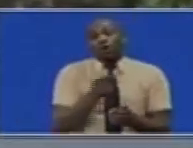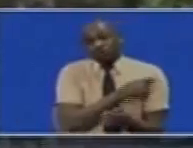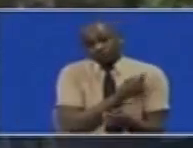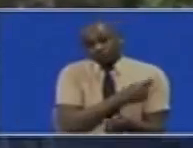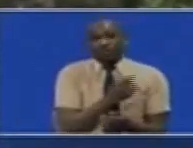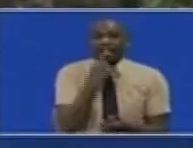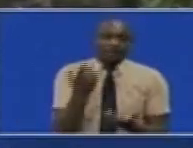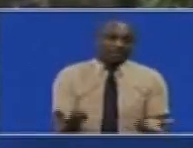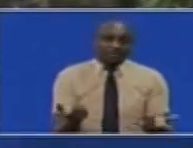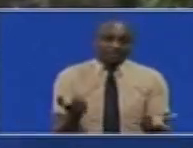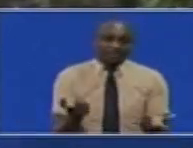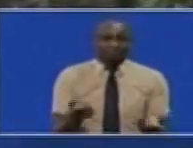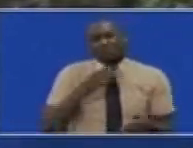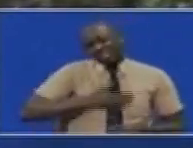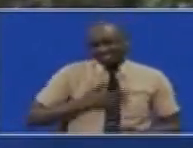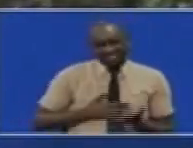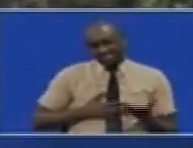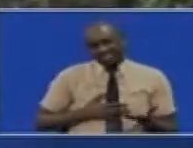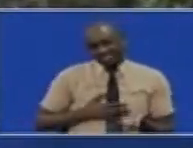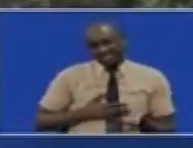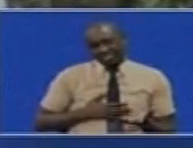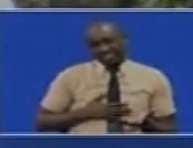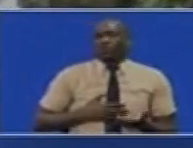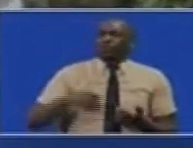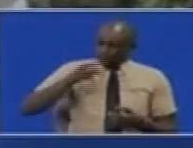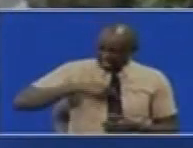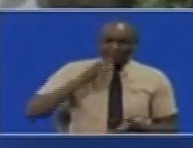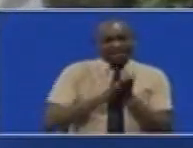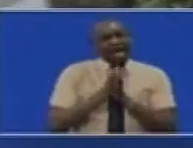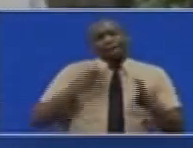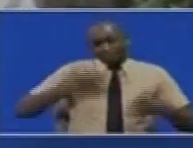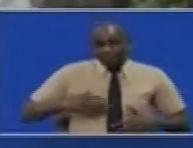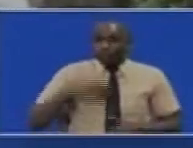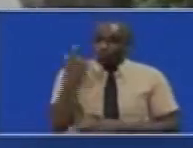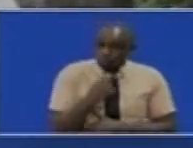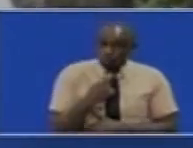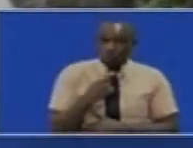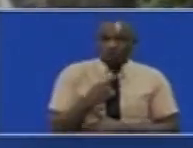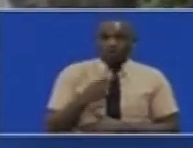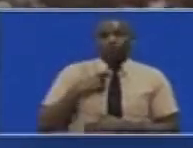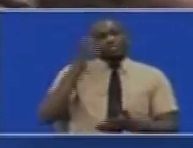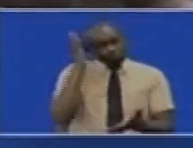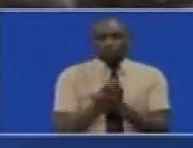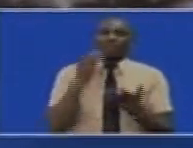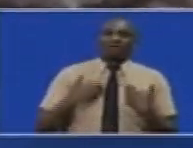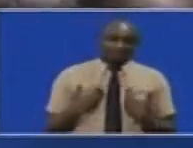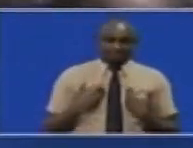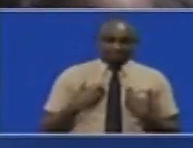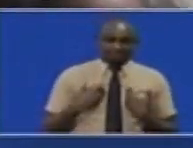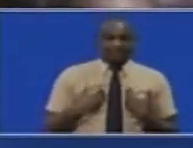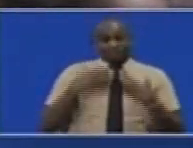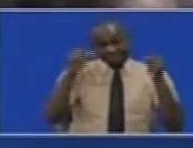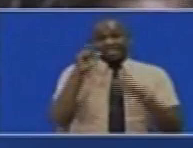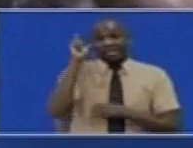mahospitali. Yes! Jameni, tuwe watu ambao watakuwa wa kweli. The president